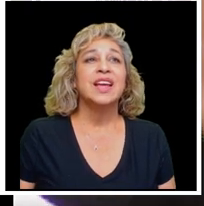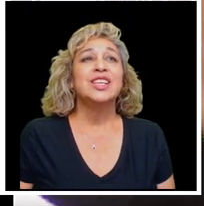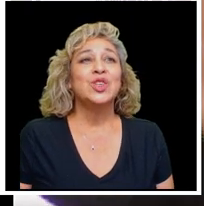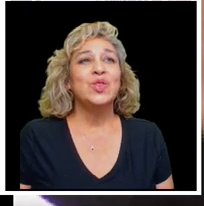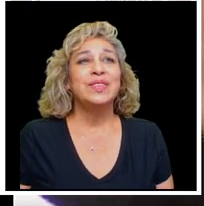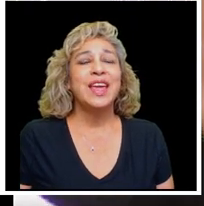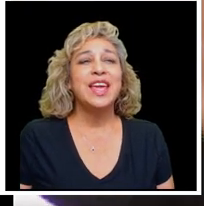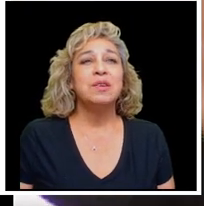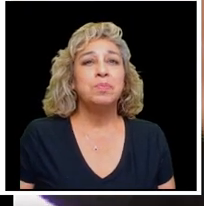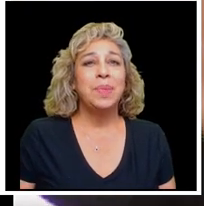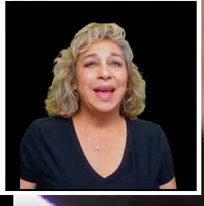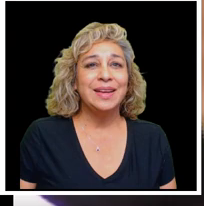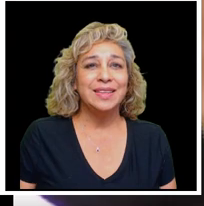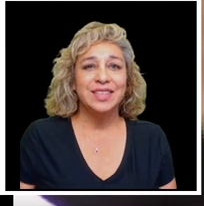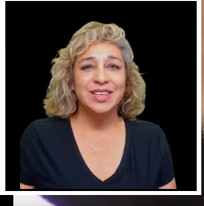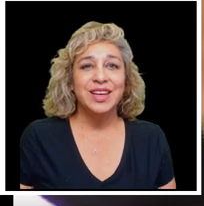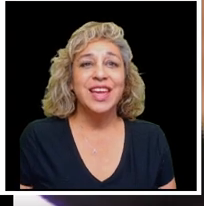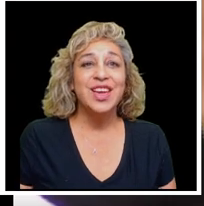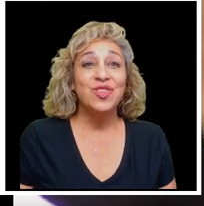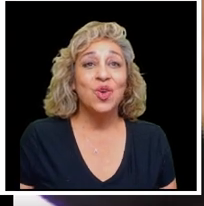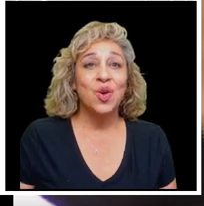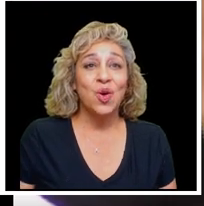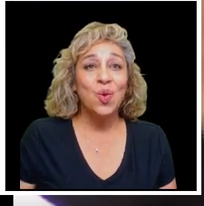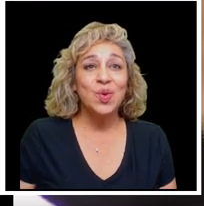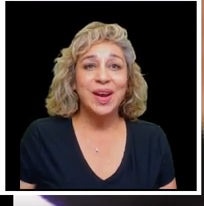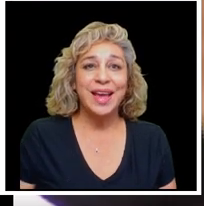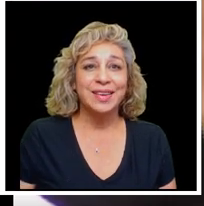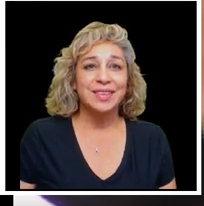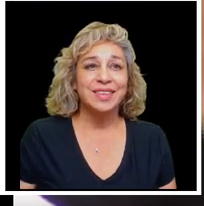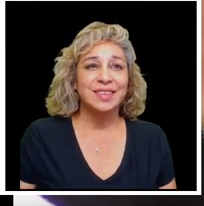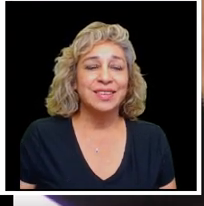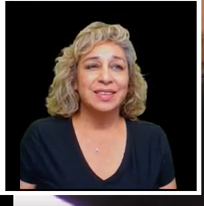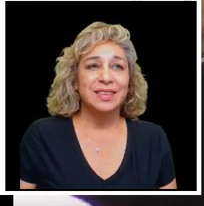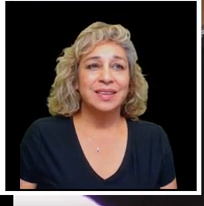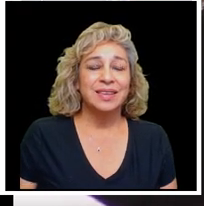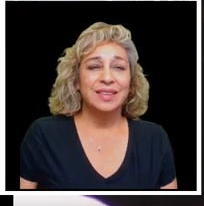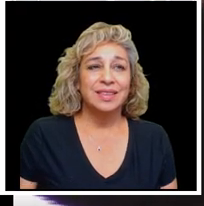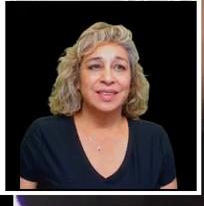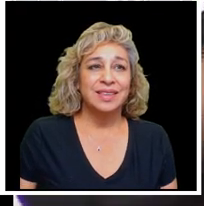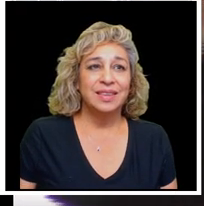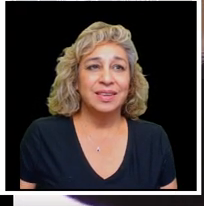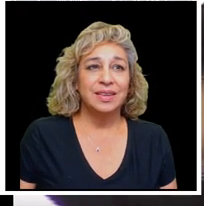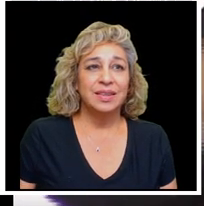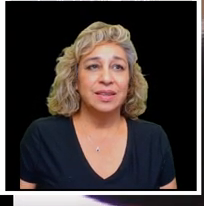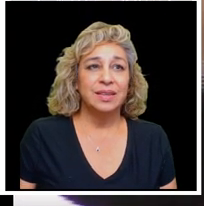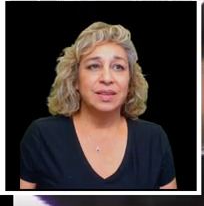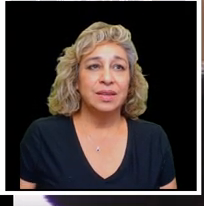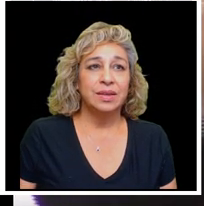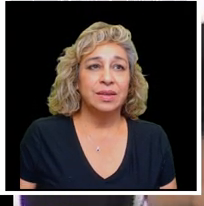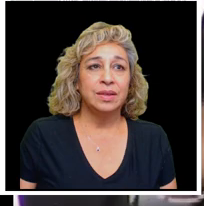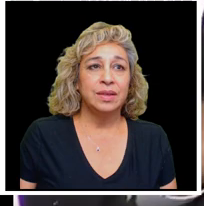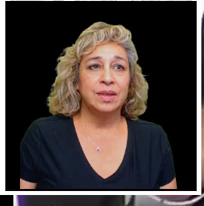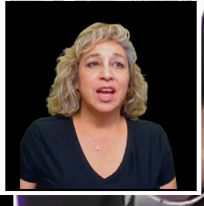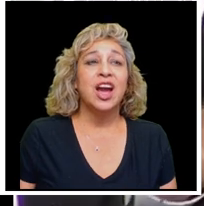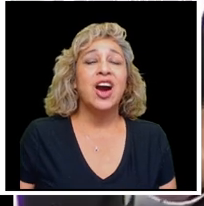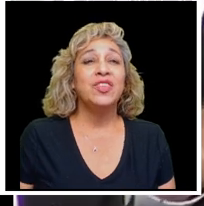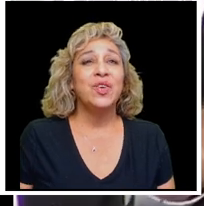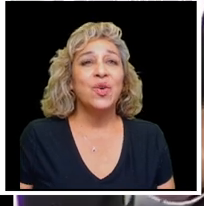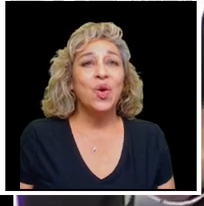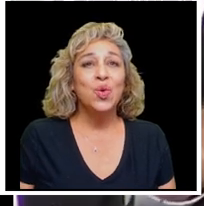so that they can plant in their own land on